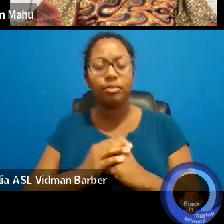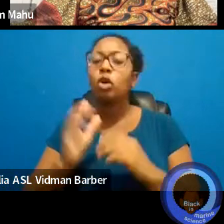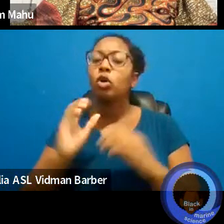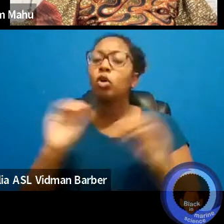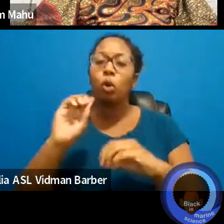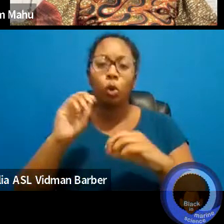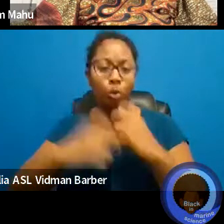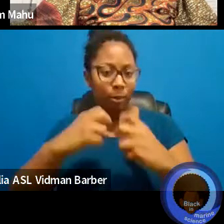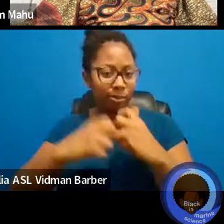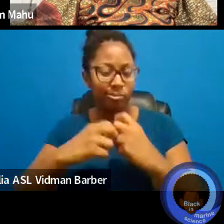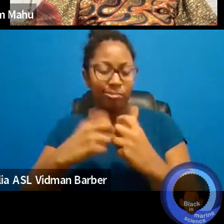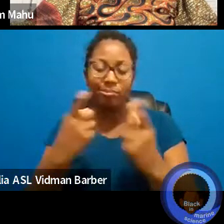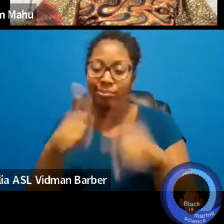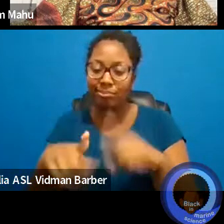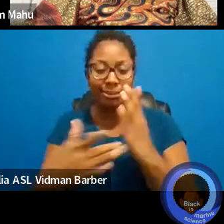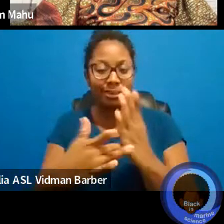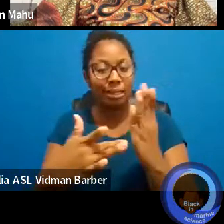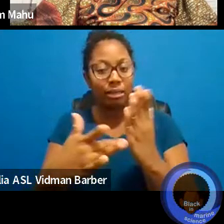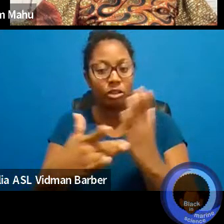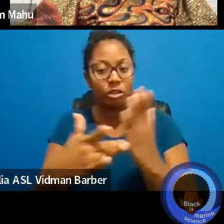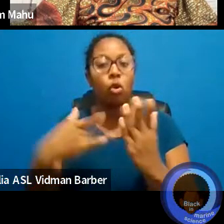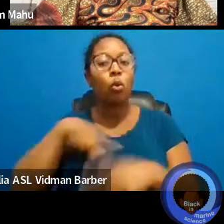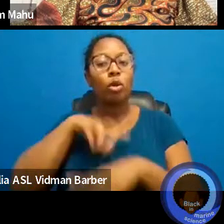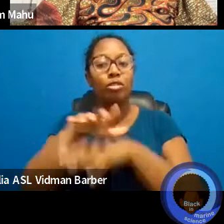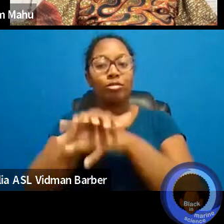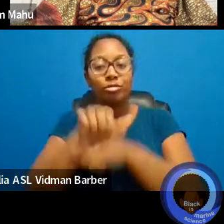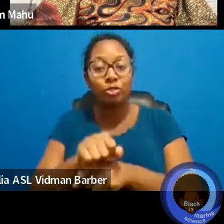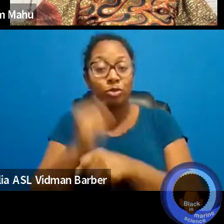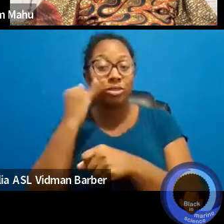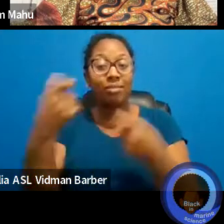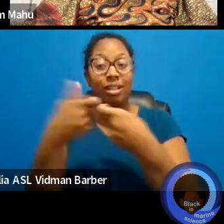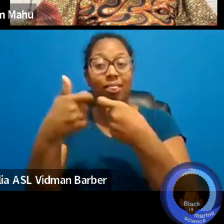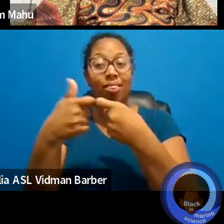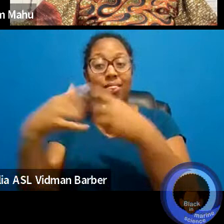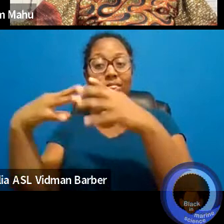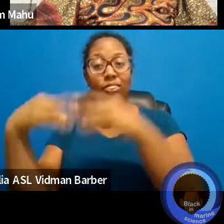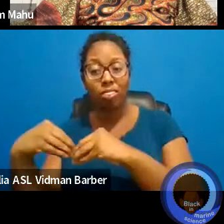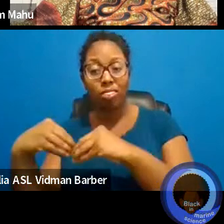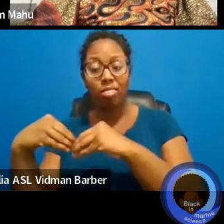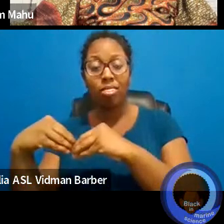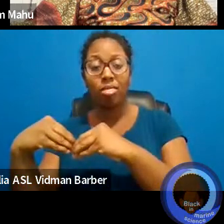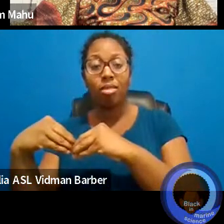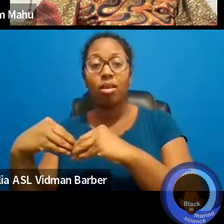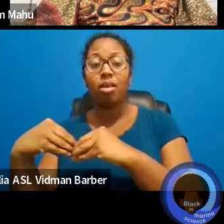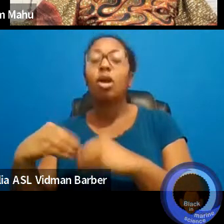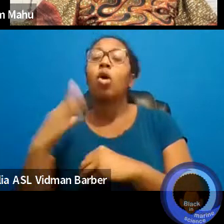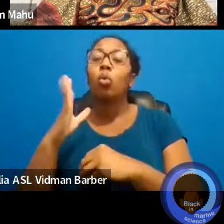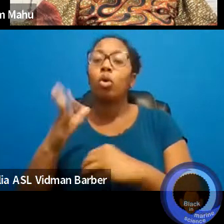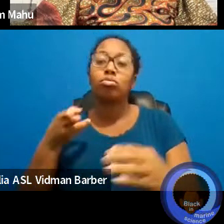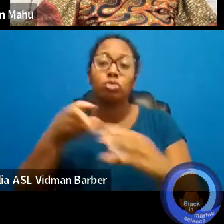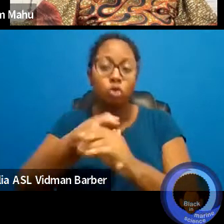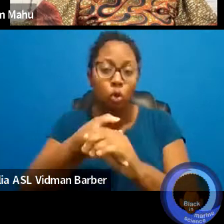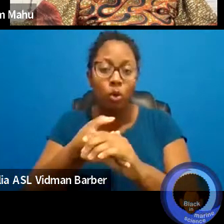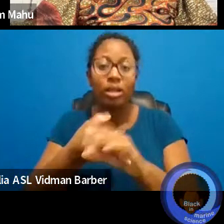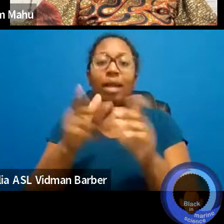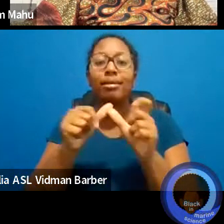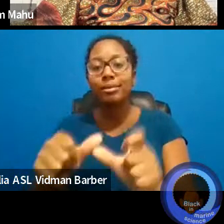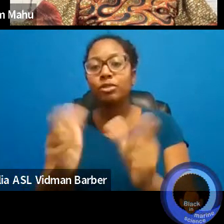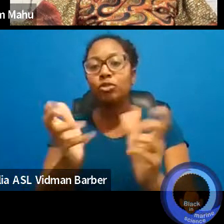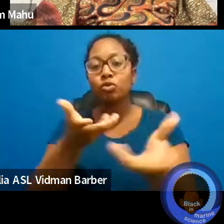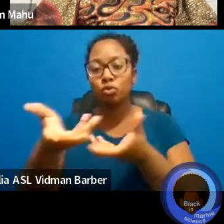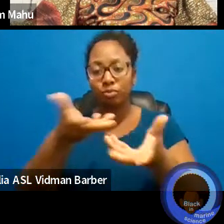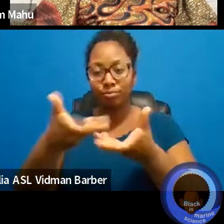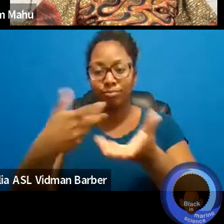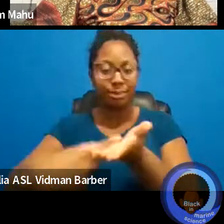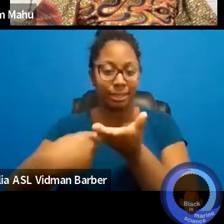this is just something that's we're used to when the electricity goes off on this side. They will rejoin and continue the conversation. And